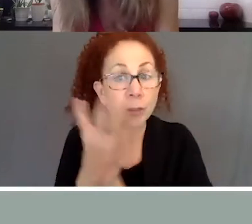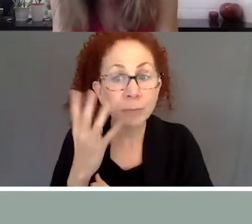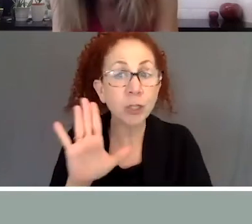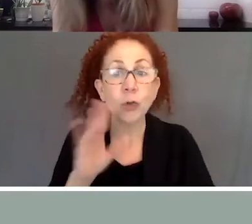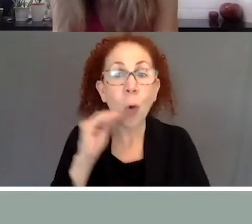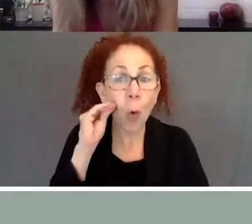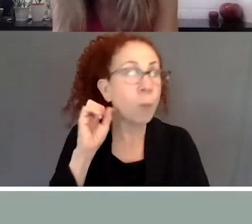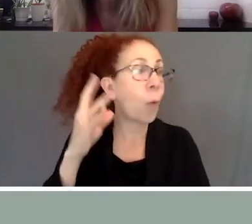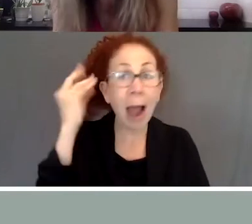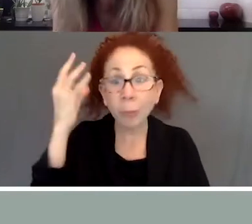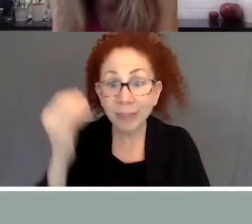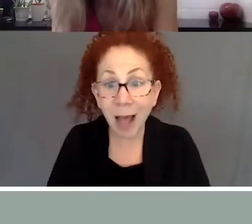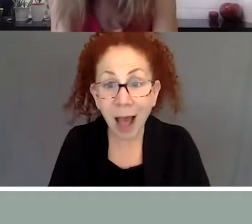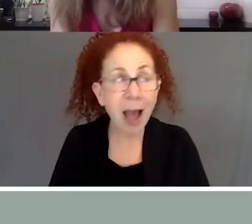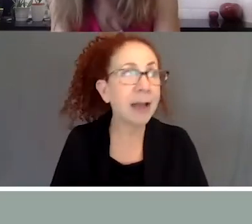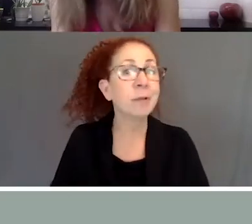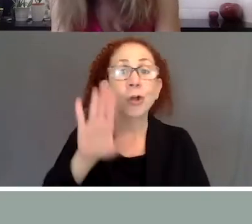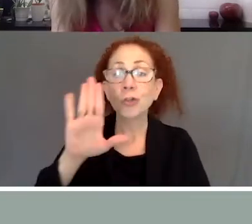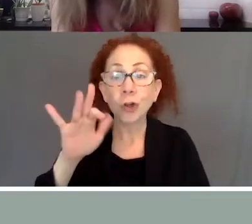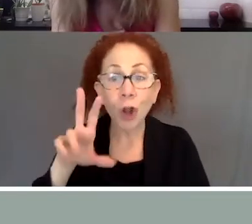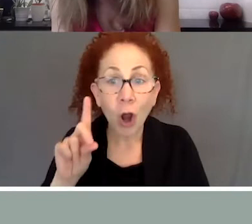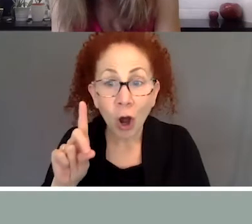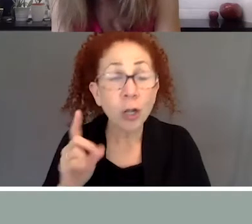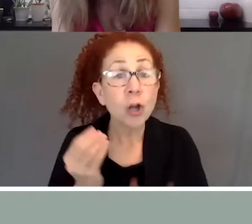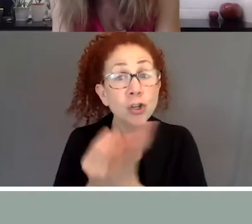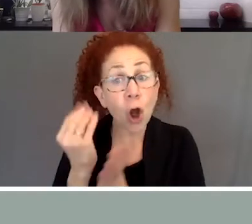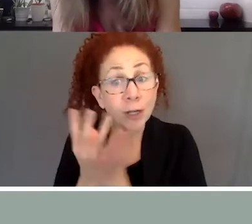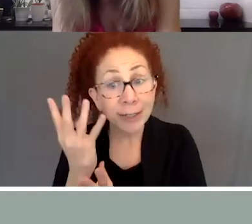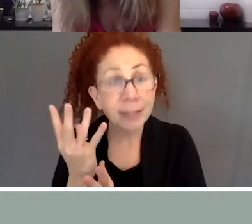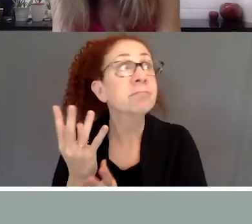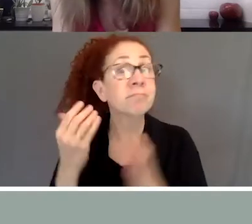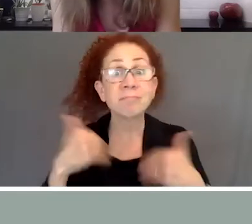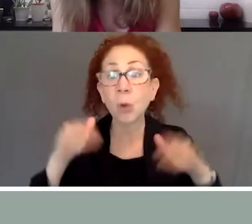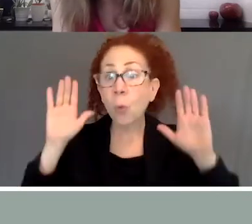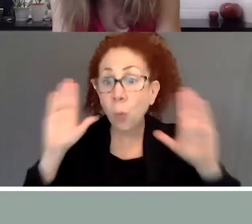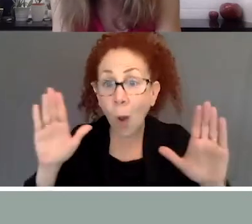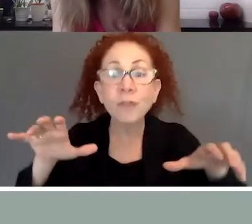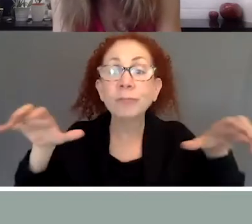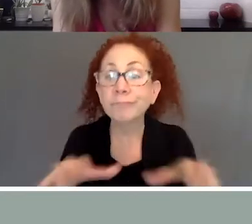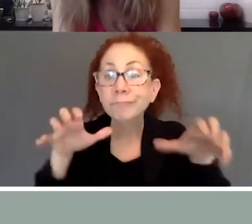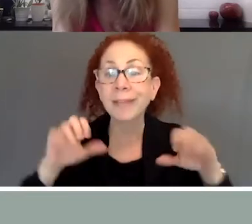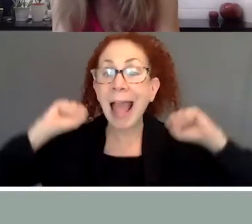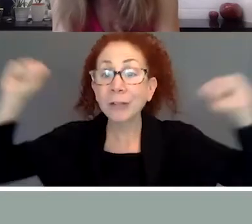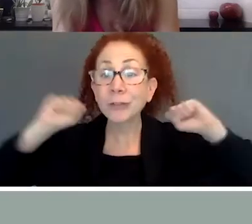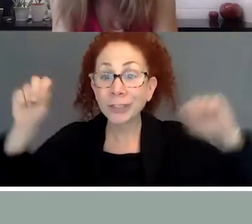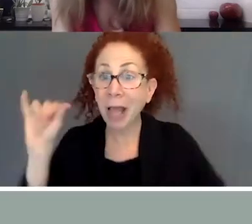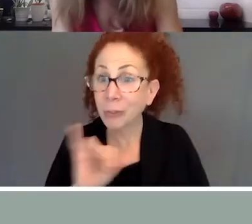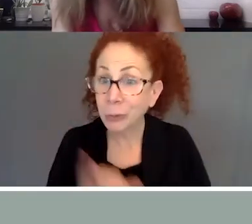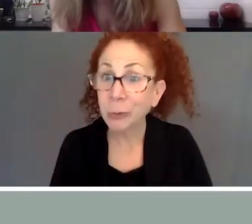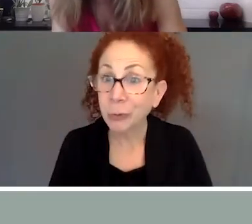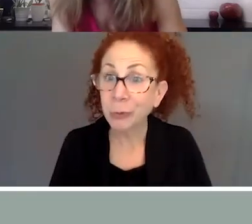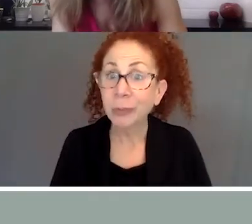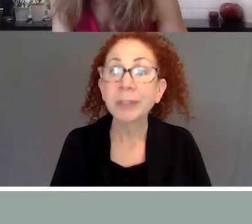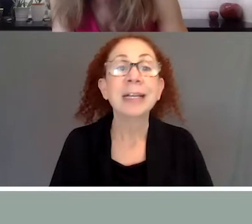or outside in your yard, gardening is also a wonderful form of exercise and something that can be